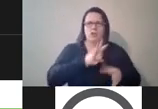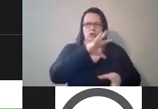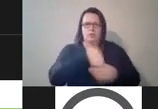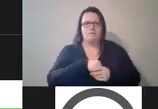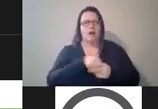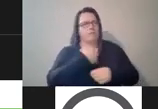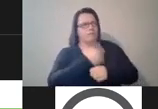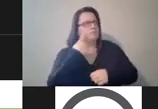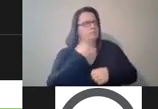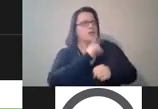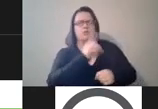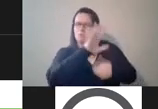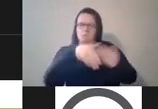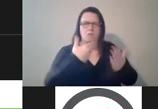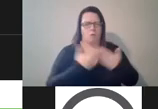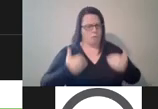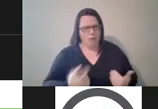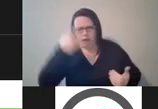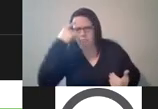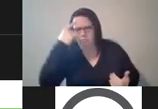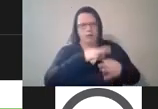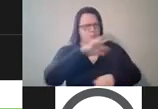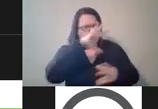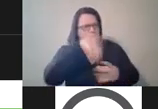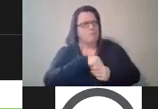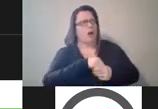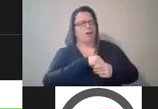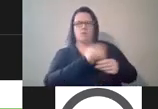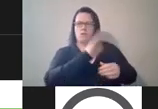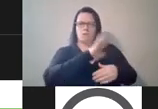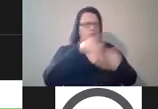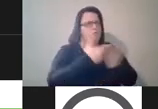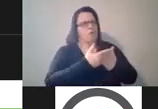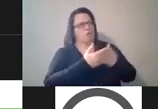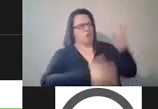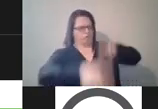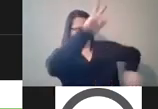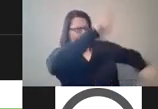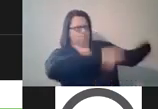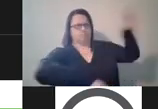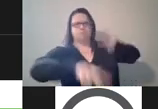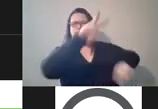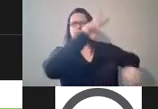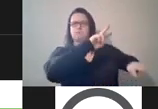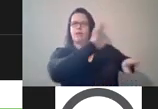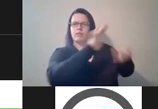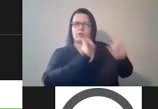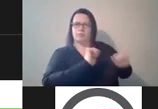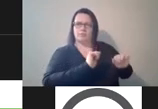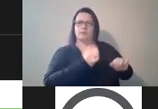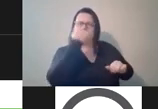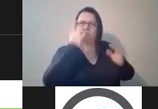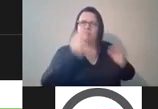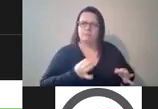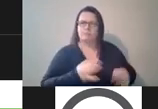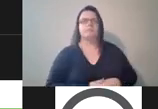and ensure that we're getting a comprehensive view of the adult's capacity. That's a good point, Steve, because